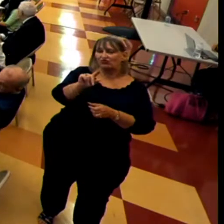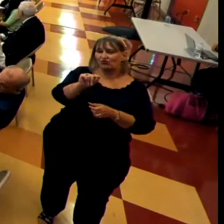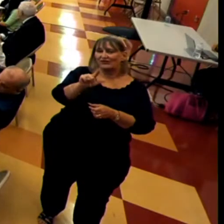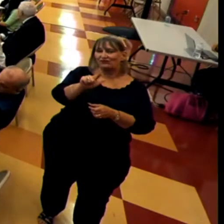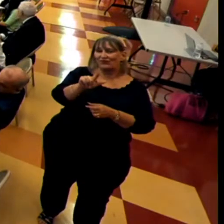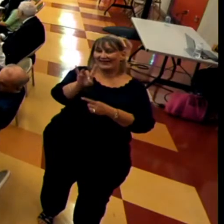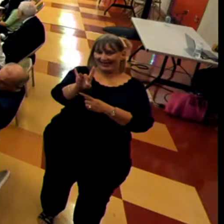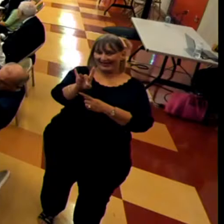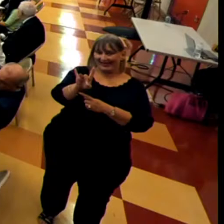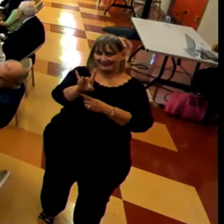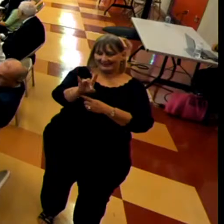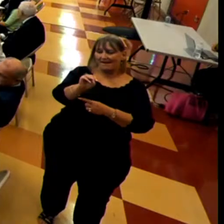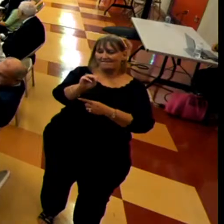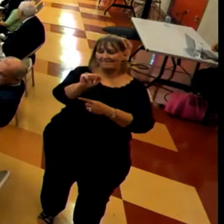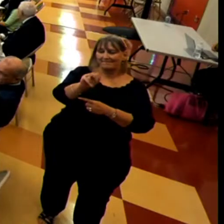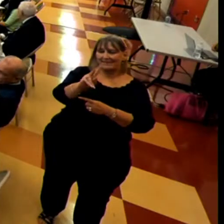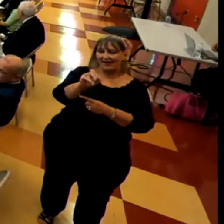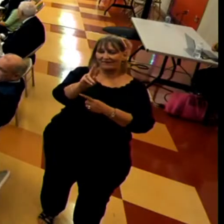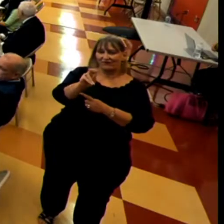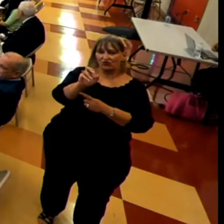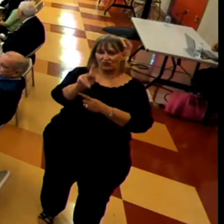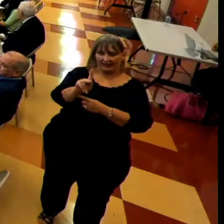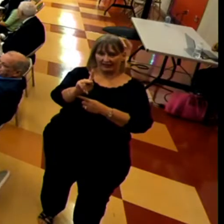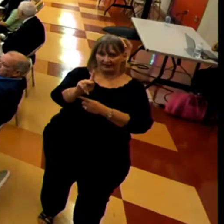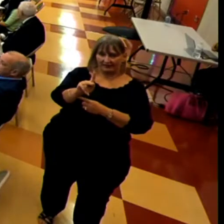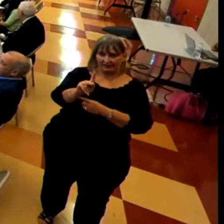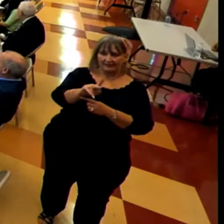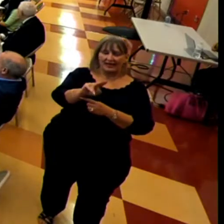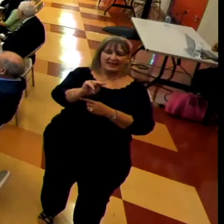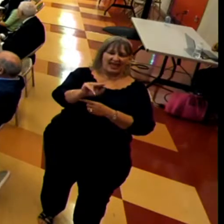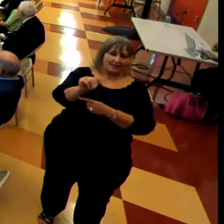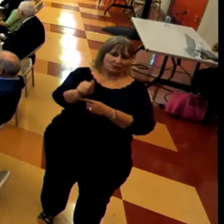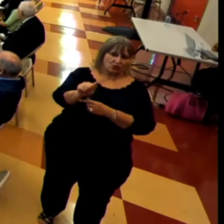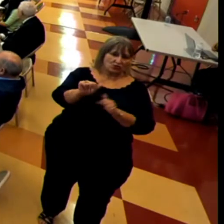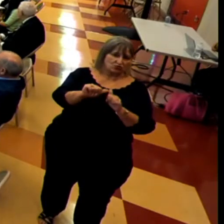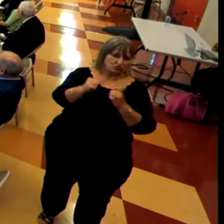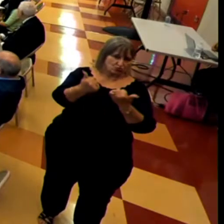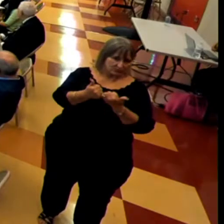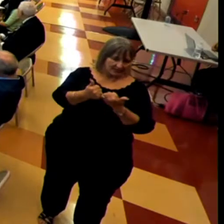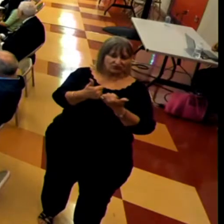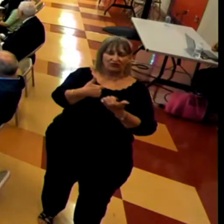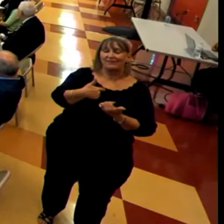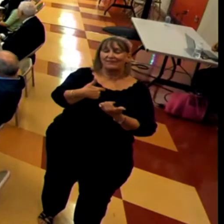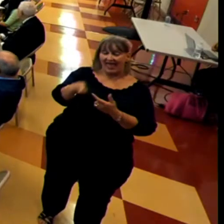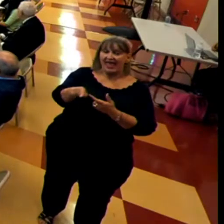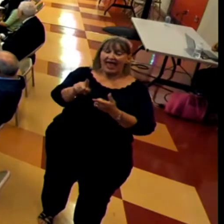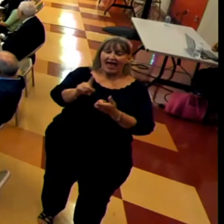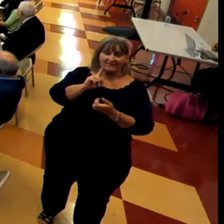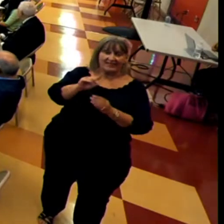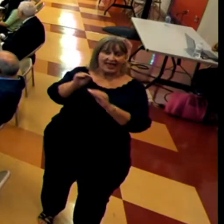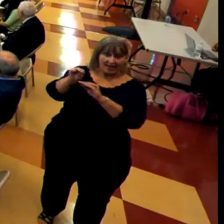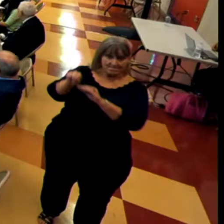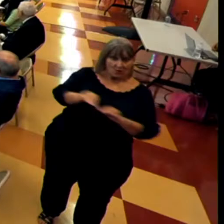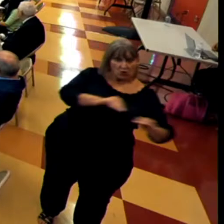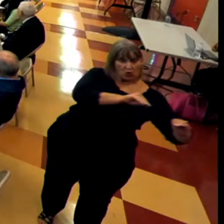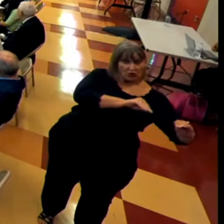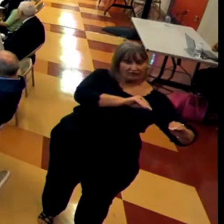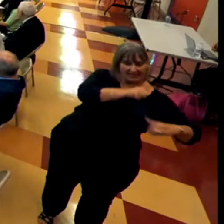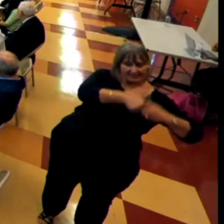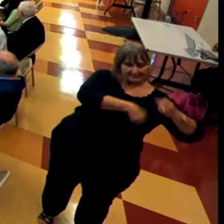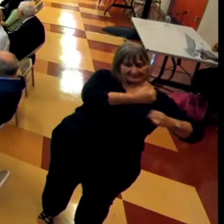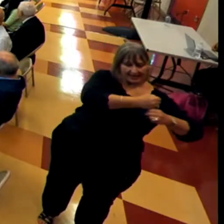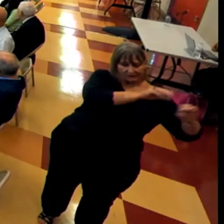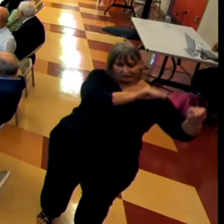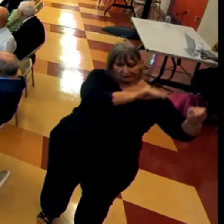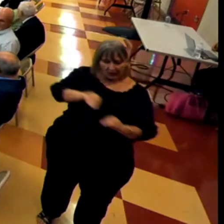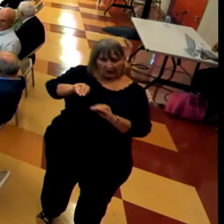Neighborhood Association. Both the fact that they have been flip-flopped. I think when we looked at it, it's been 3 different times. And the